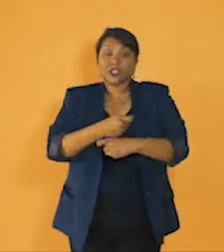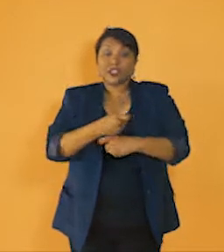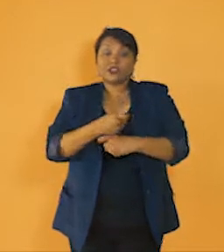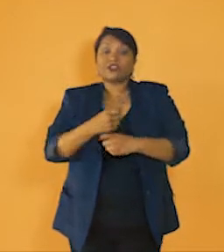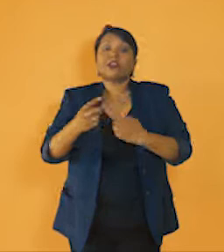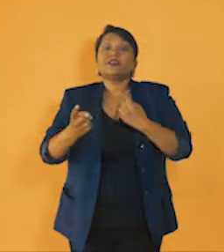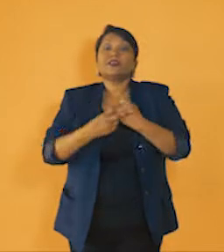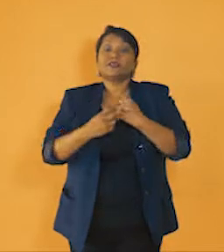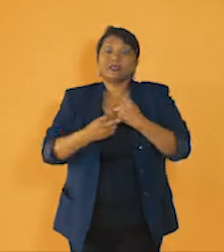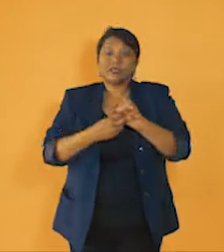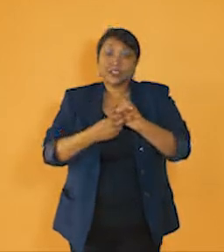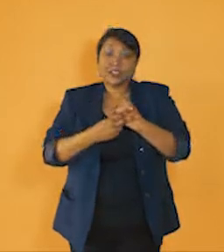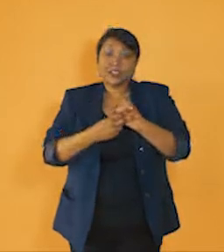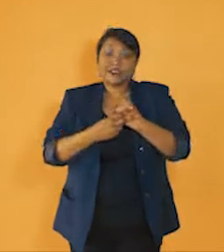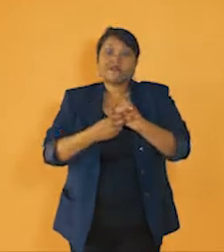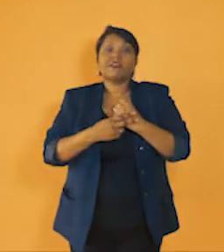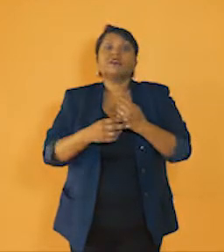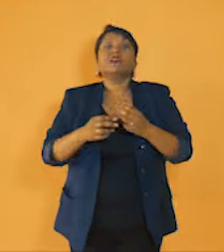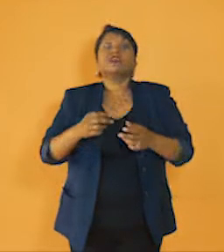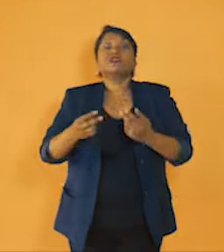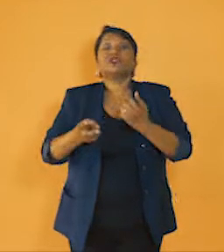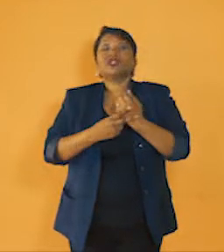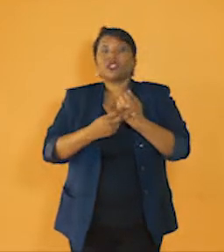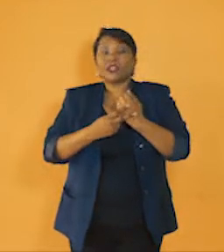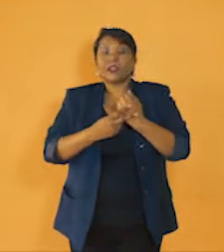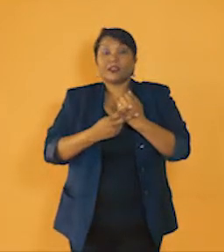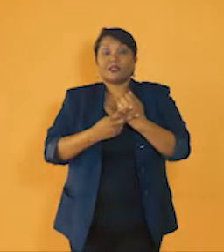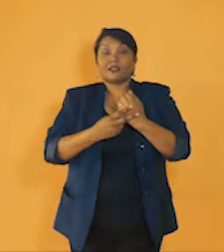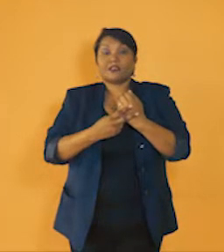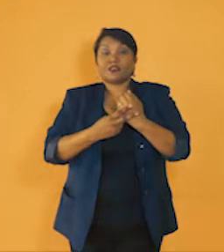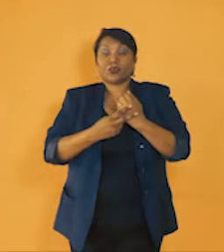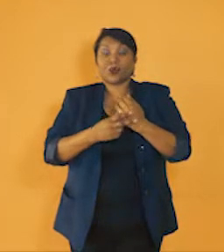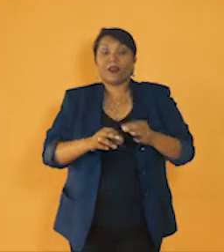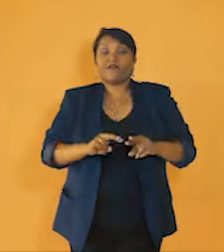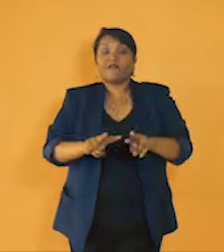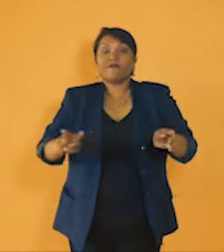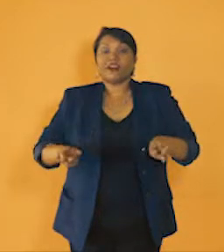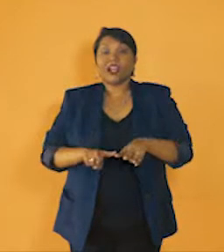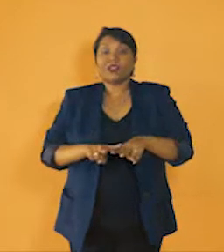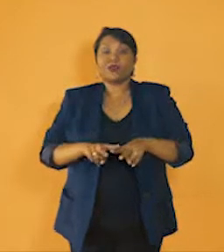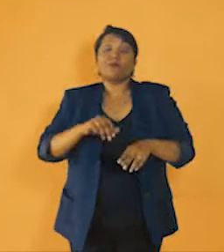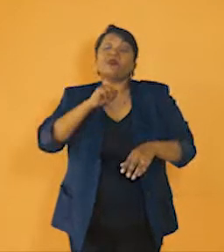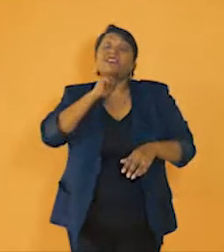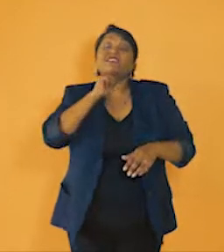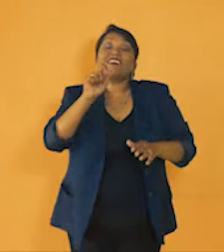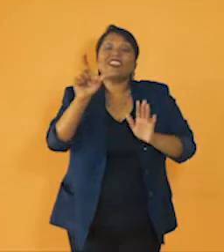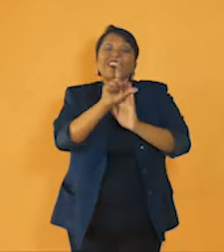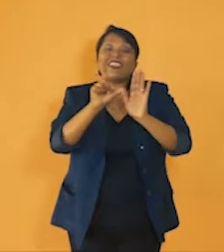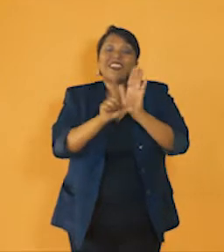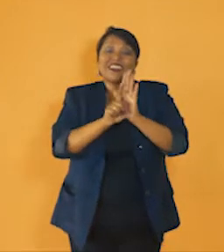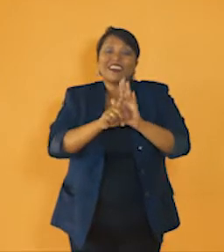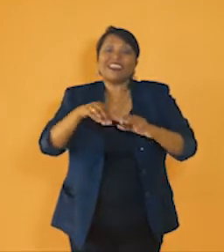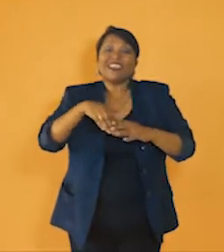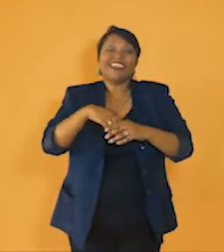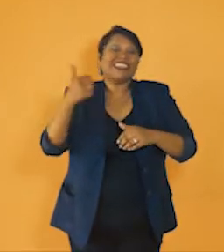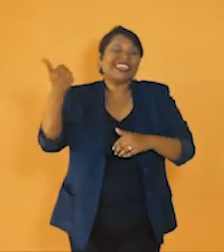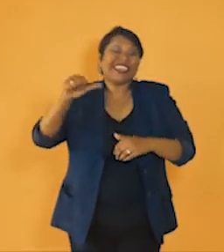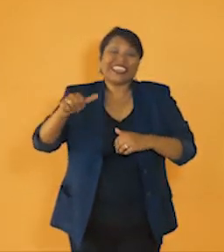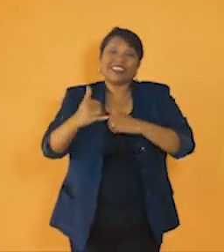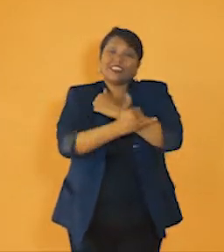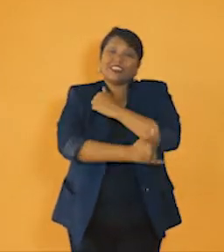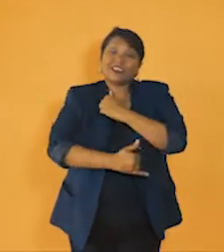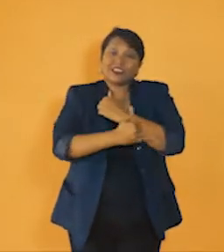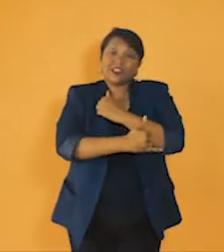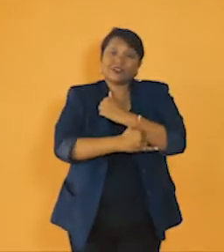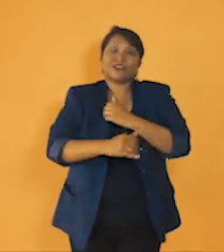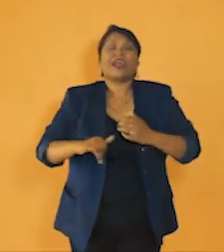and or a unit of account, a stored value, but does not have legal tender status in any jurisdiction. And that tends